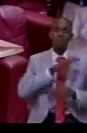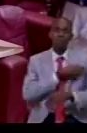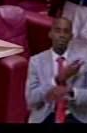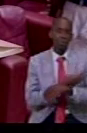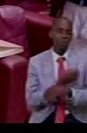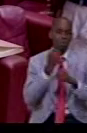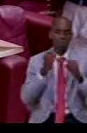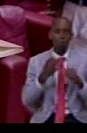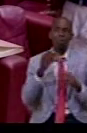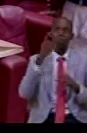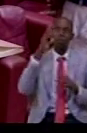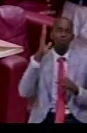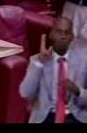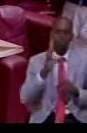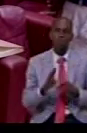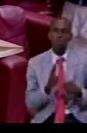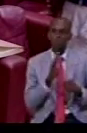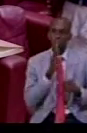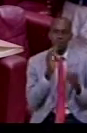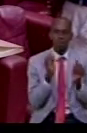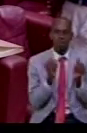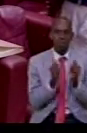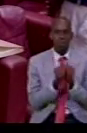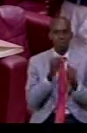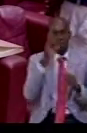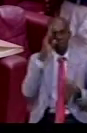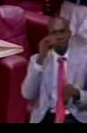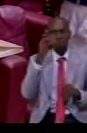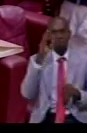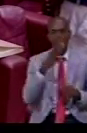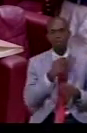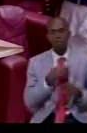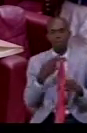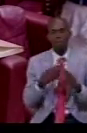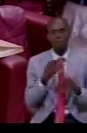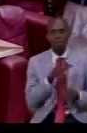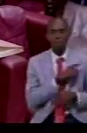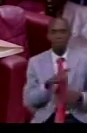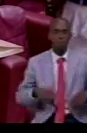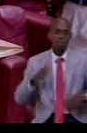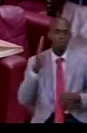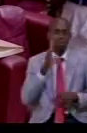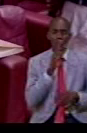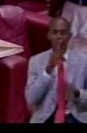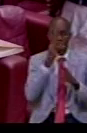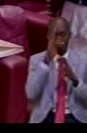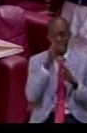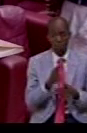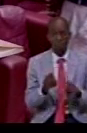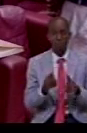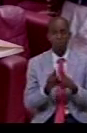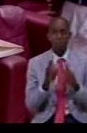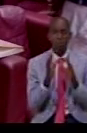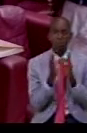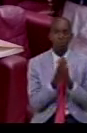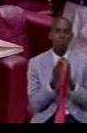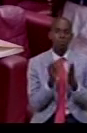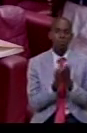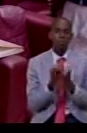them, will shield them, and in the hand of the Lord they will be born. We also pray that the Almighty